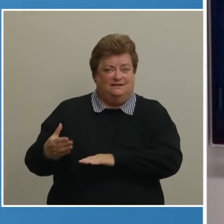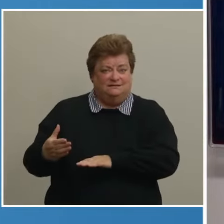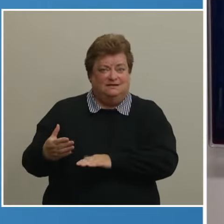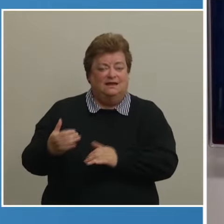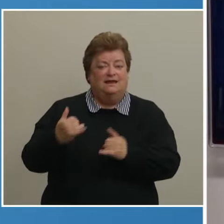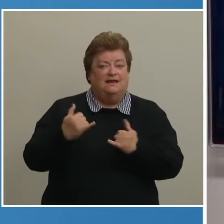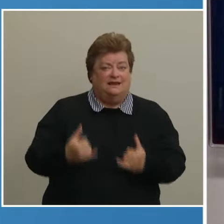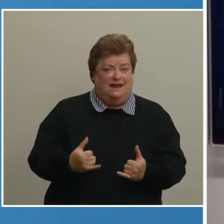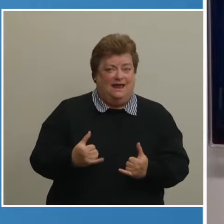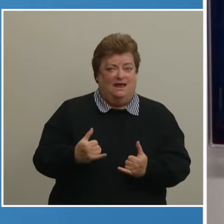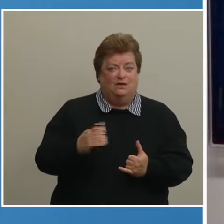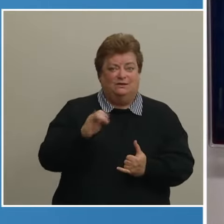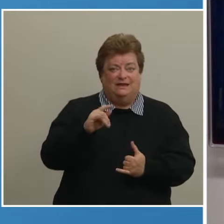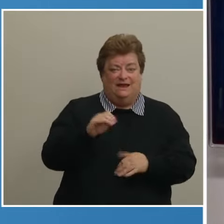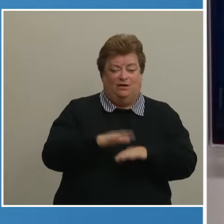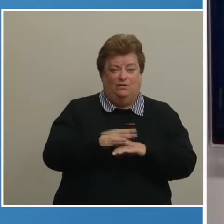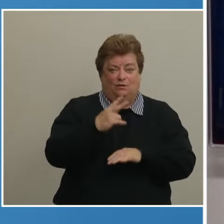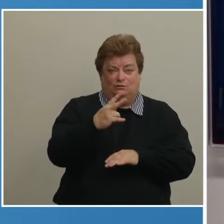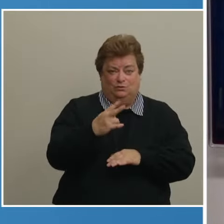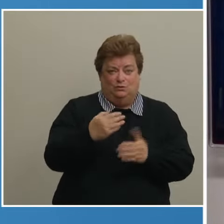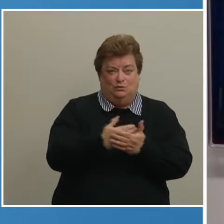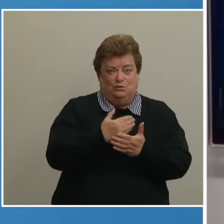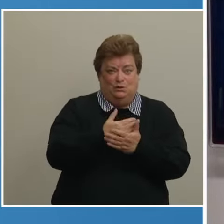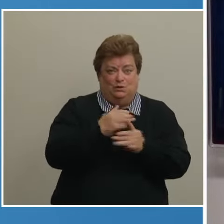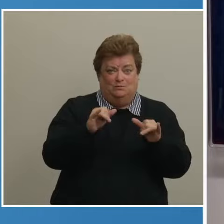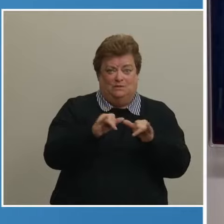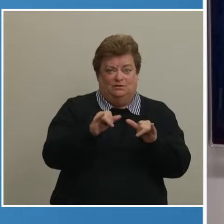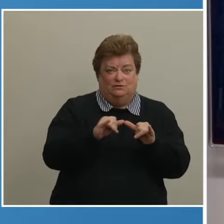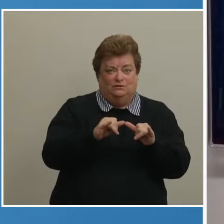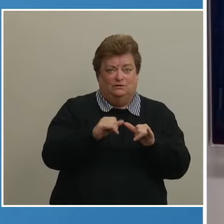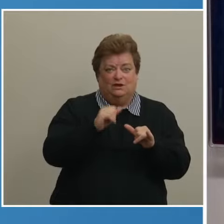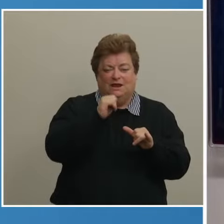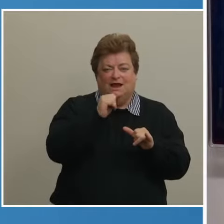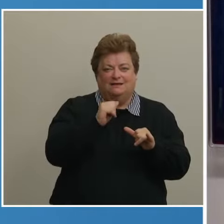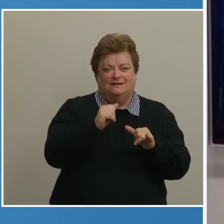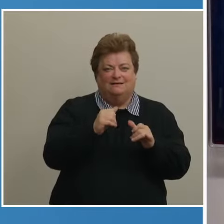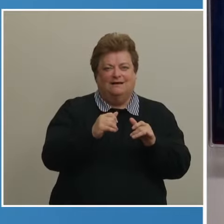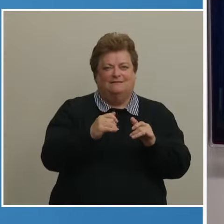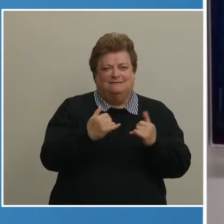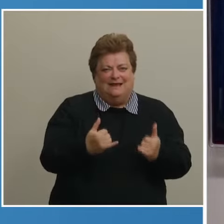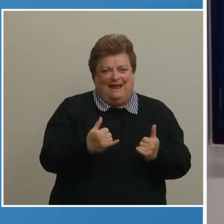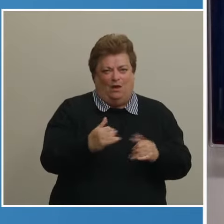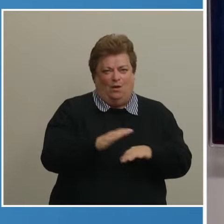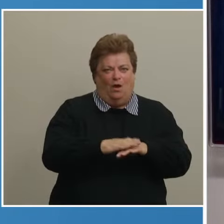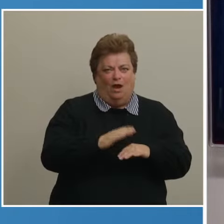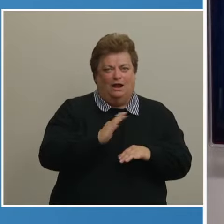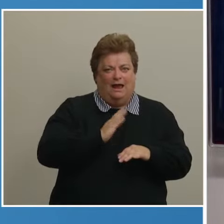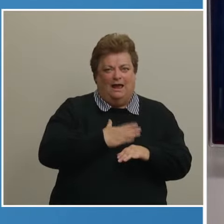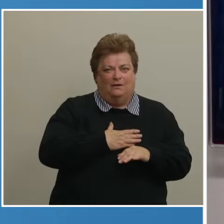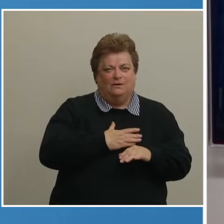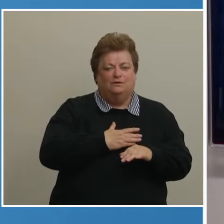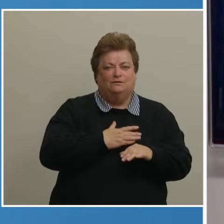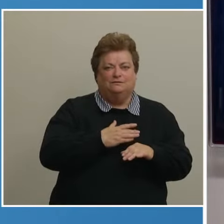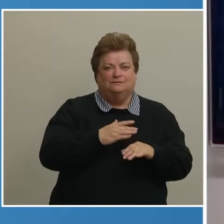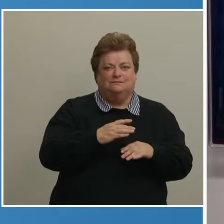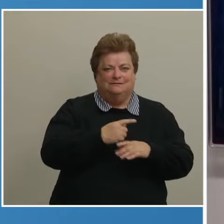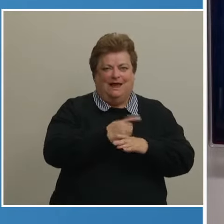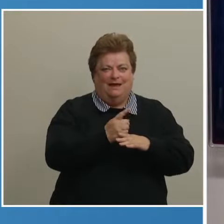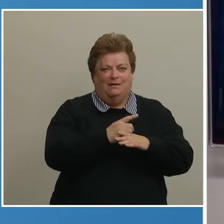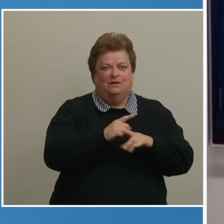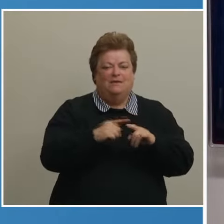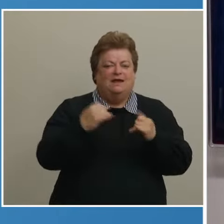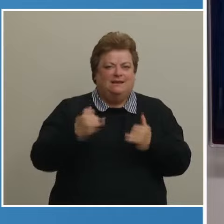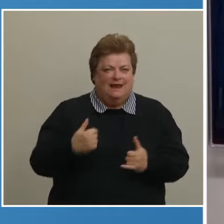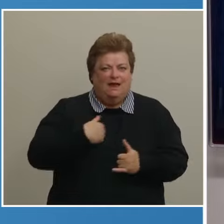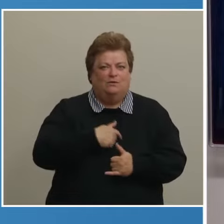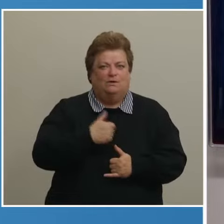metrics were not available during the development of initial risk dial, but now we have better understanding of